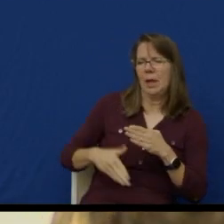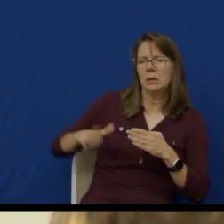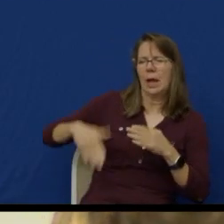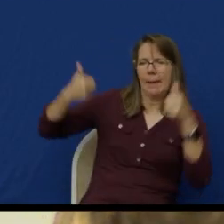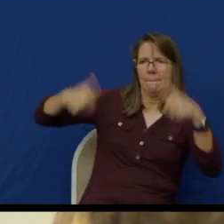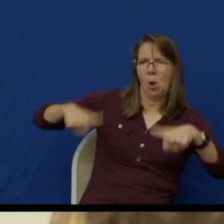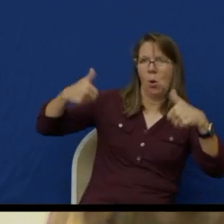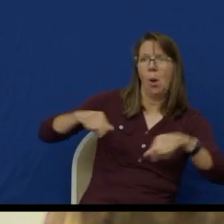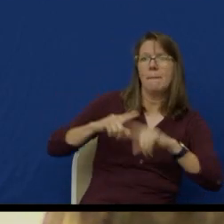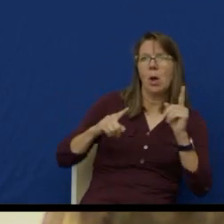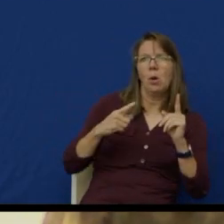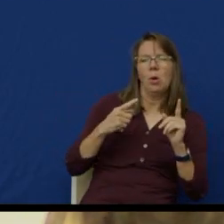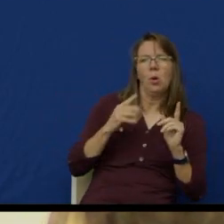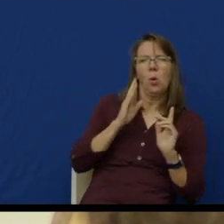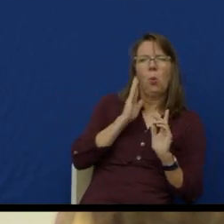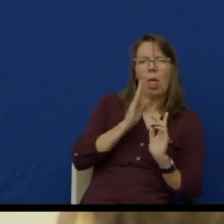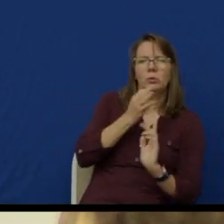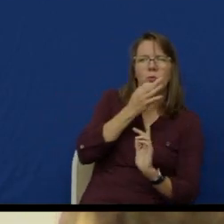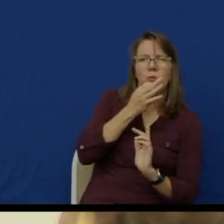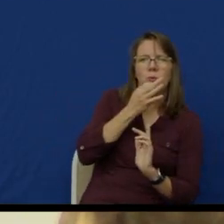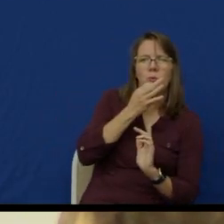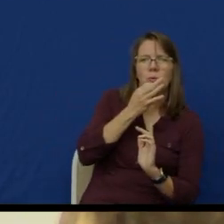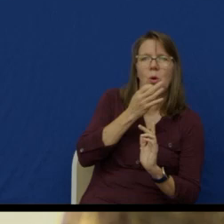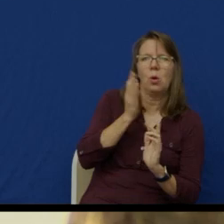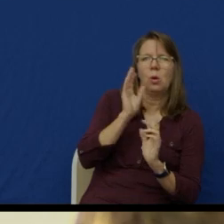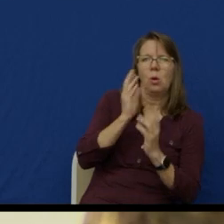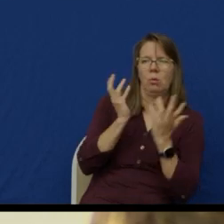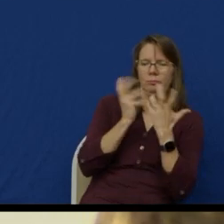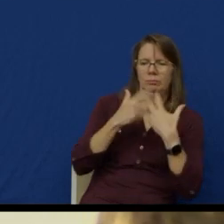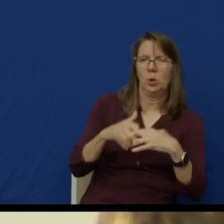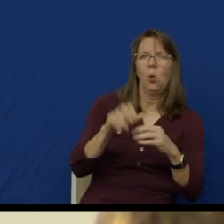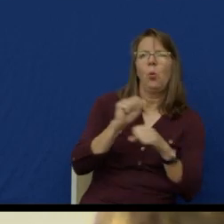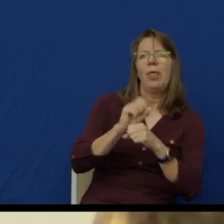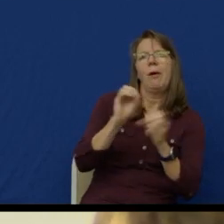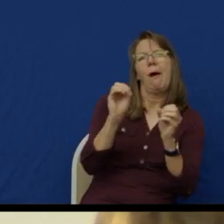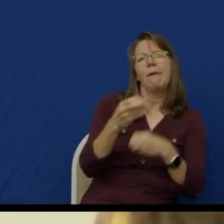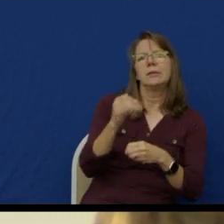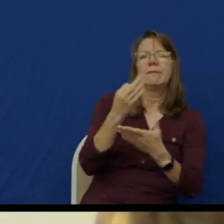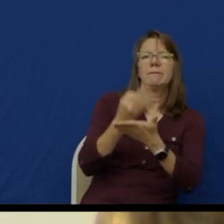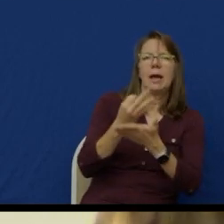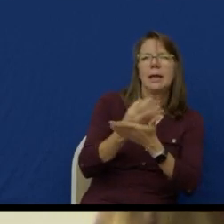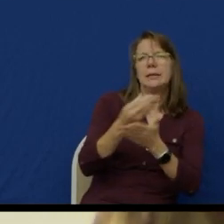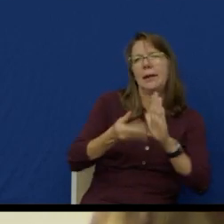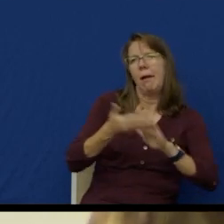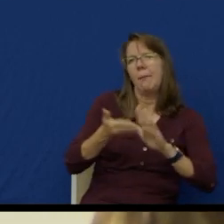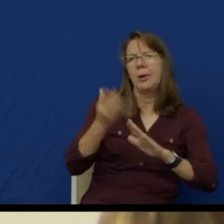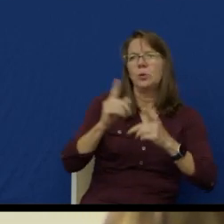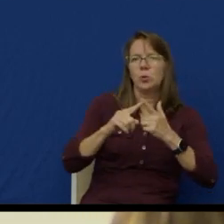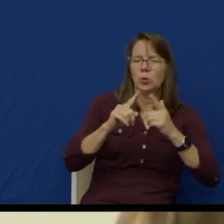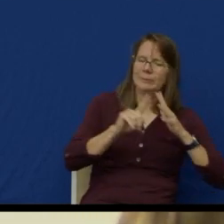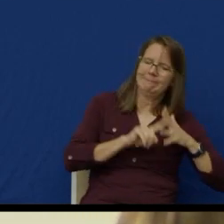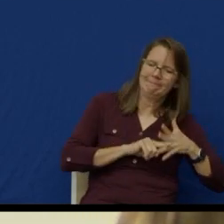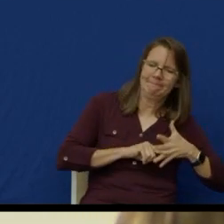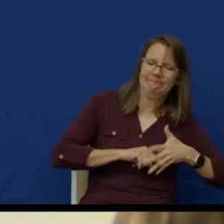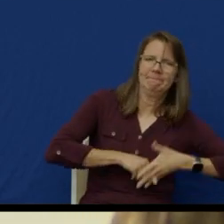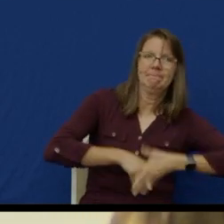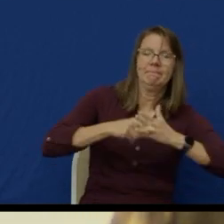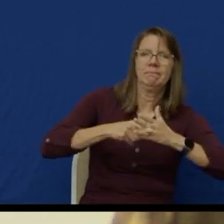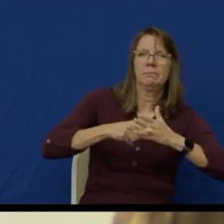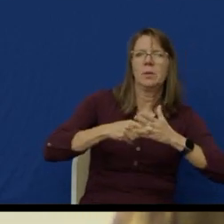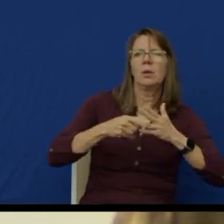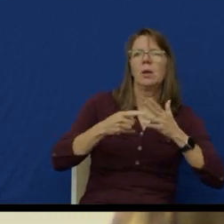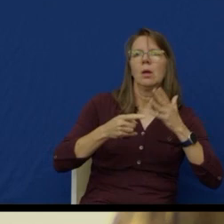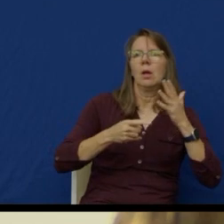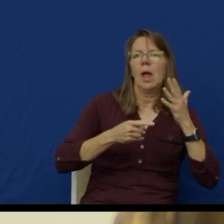the queue. Okay. And so we're working with the Office of Finance and Operations to kick that off and to get started to bring